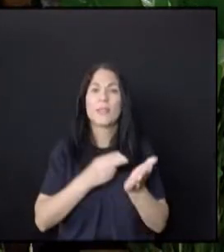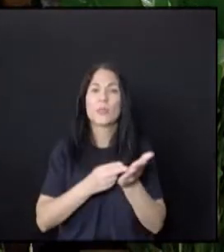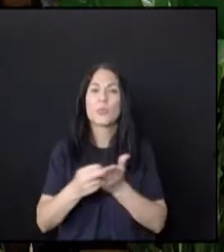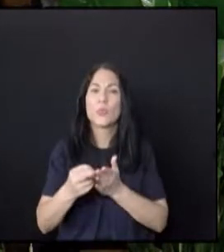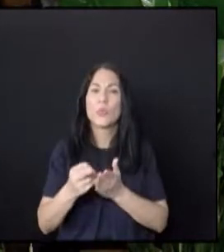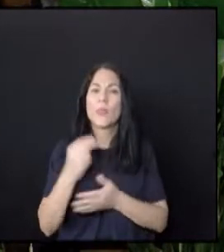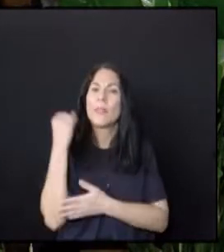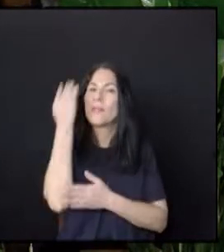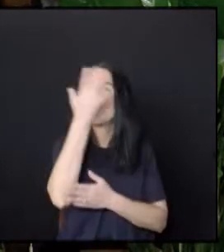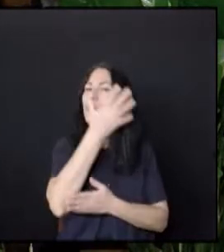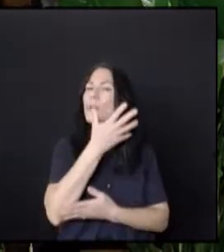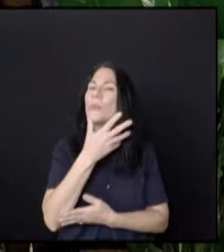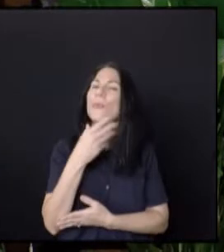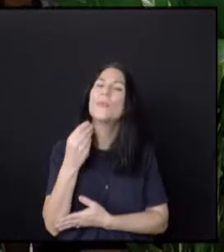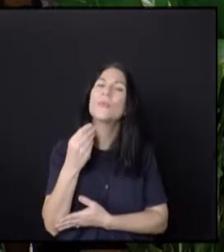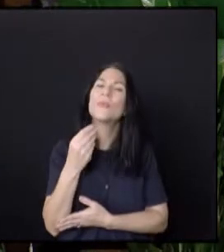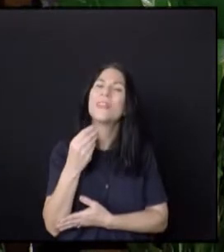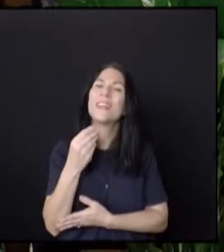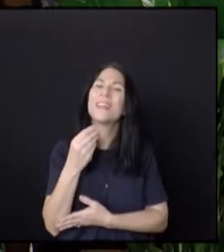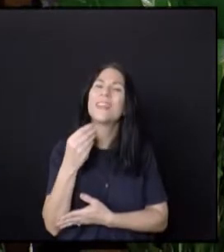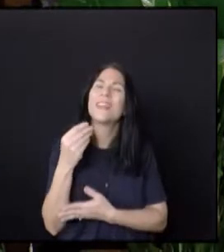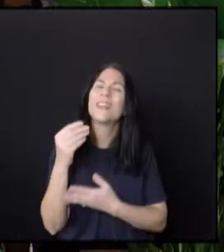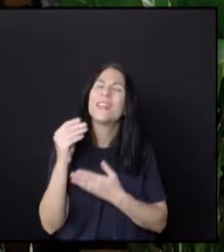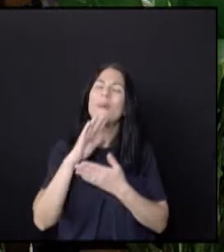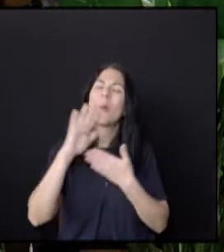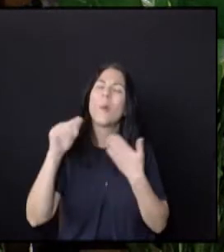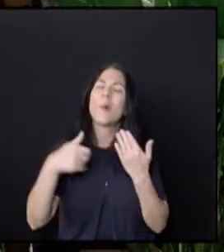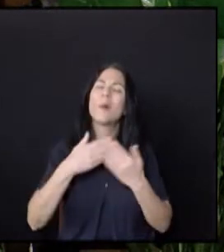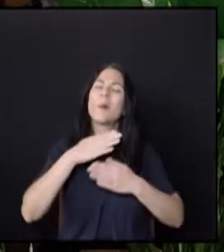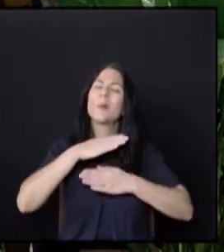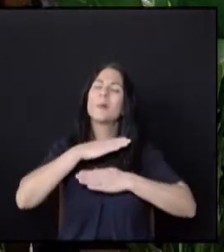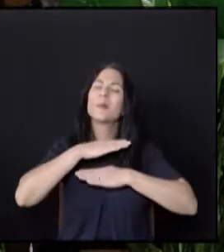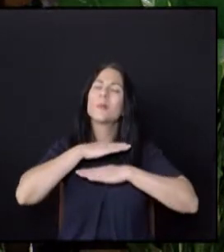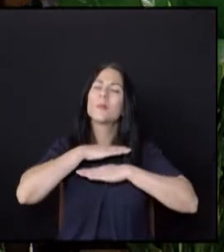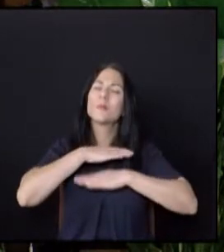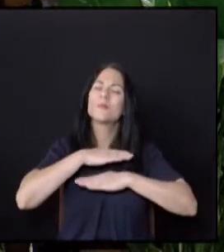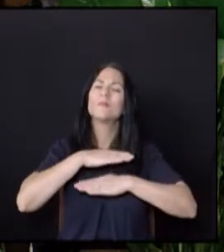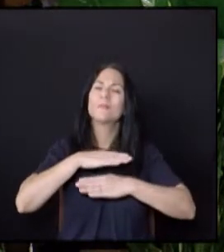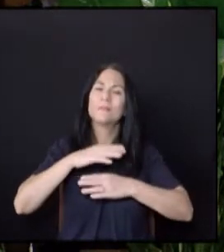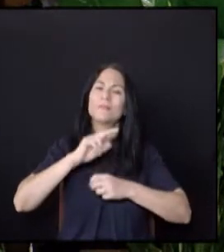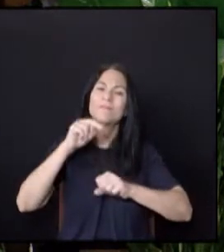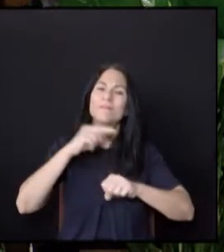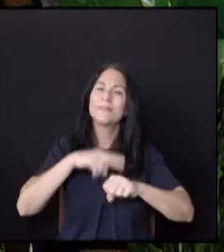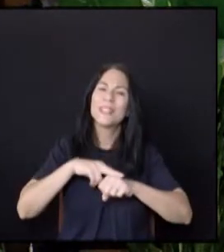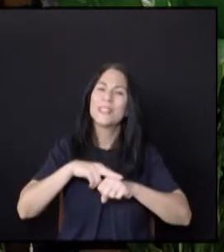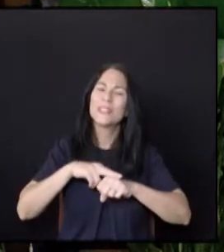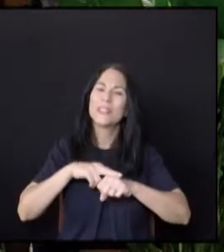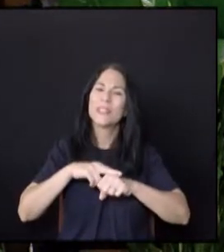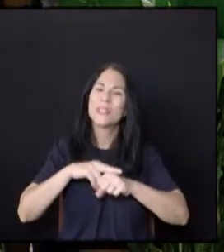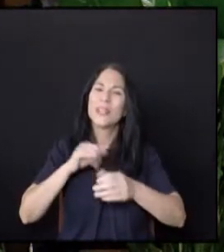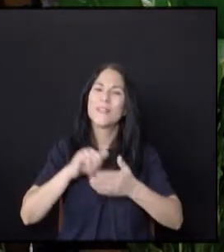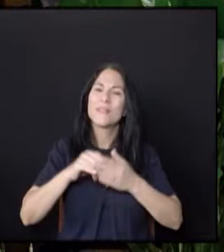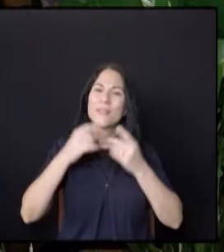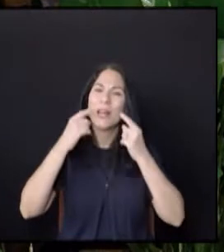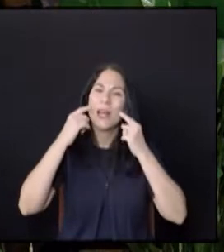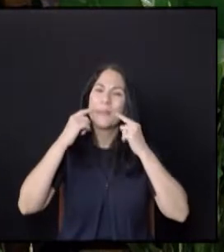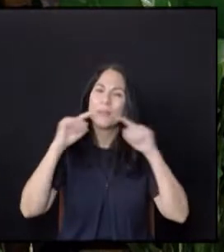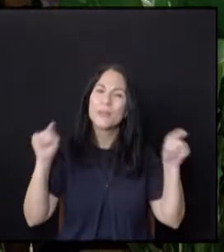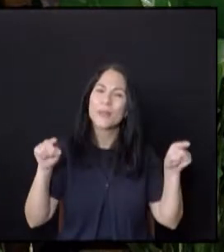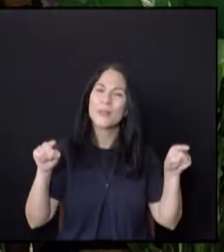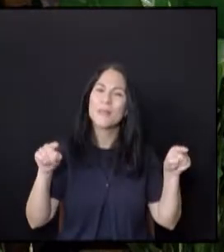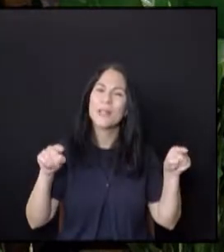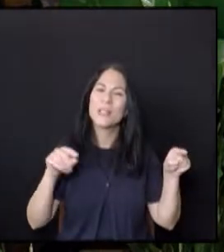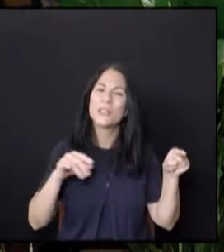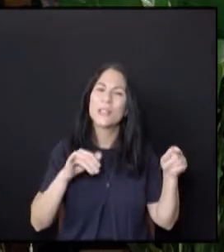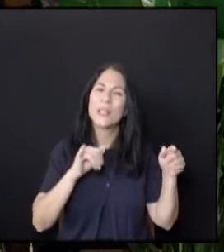beauty, the all-sufficient nature of that kind of proclamation, which Lisi just so powerfully